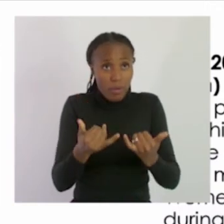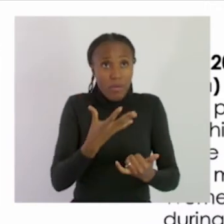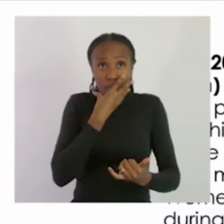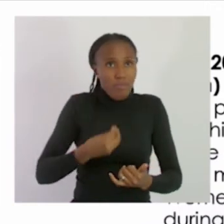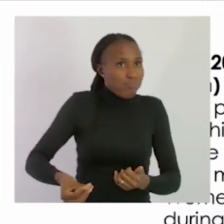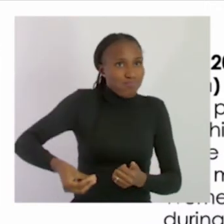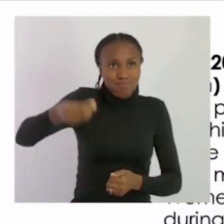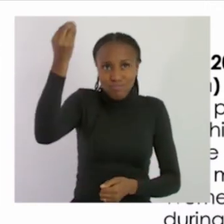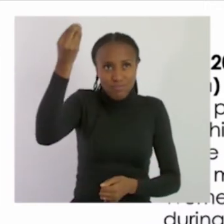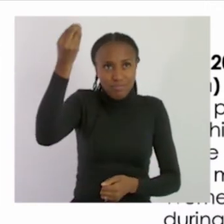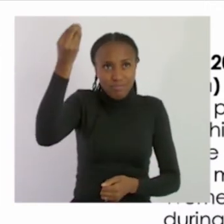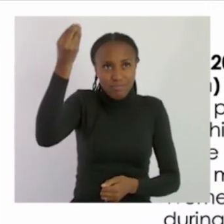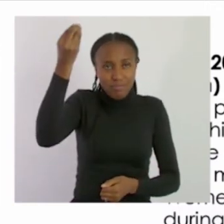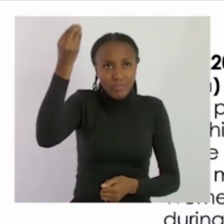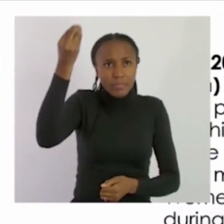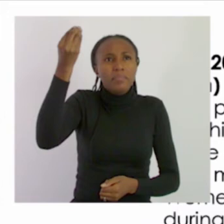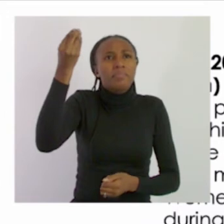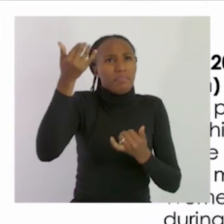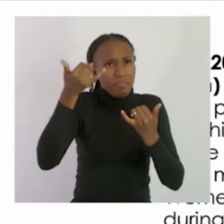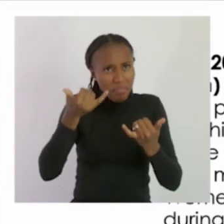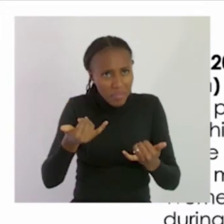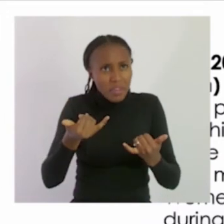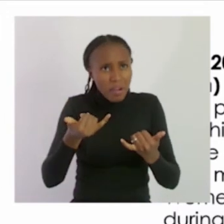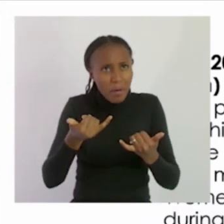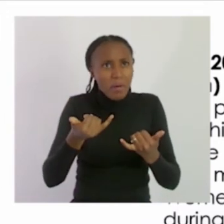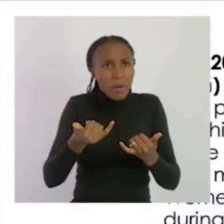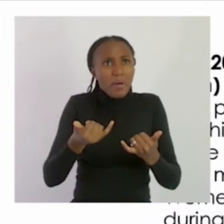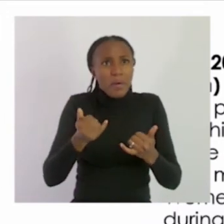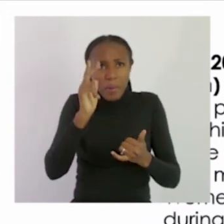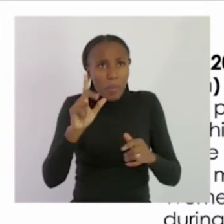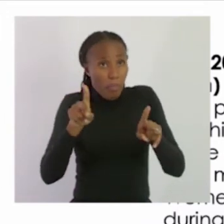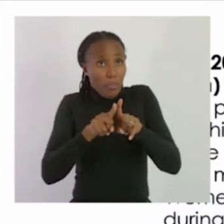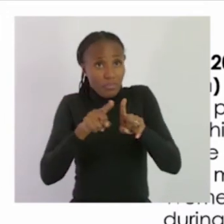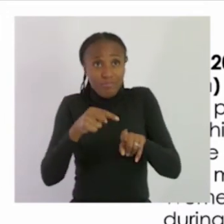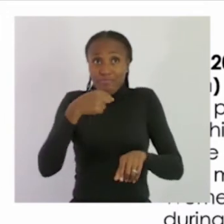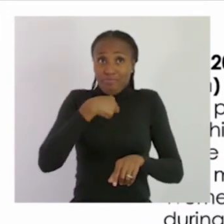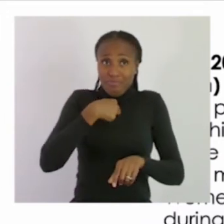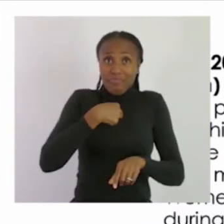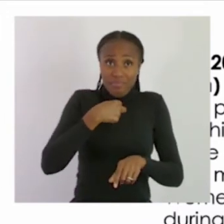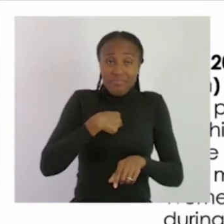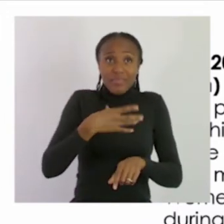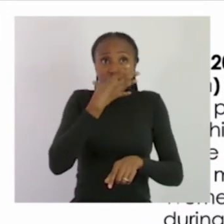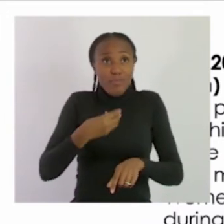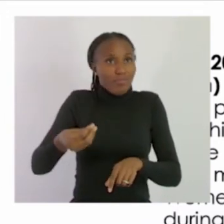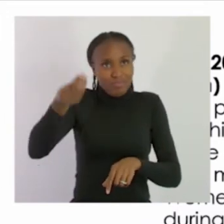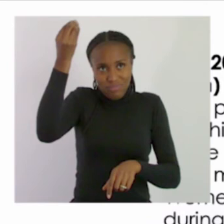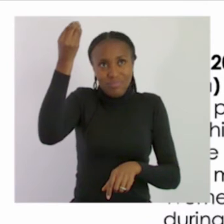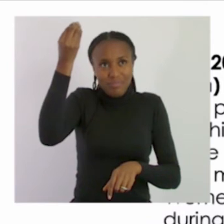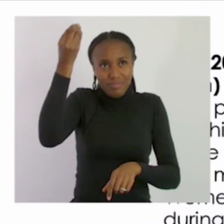okay? So now we are talking about people of my stage. We are done with Pamwene here. Now you are talking about